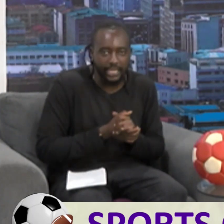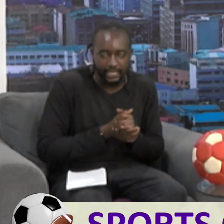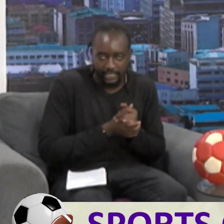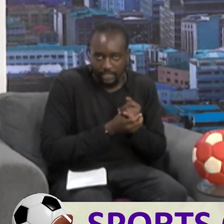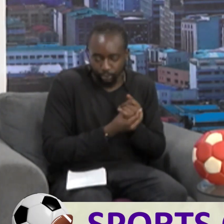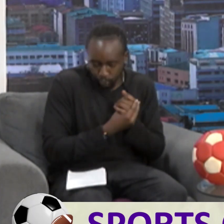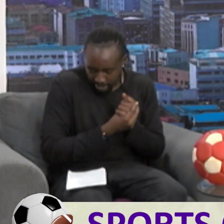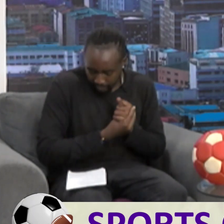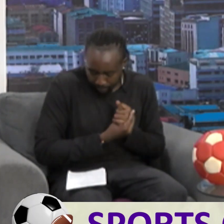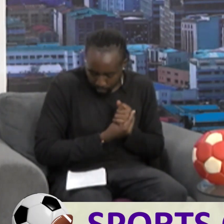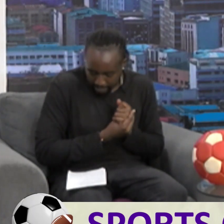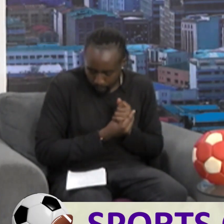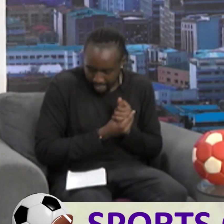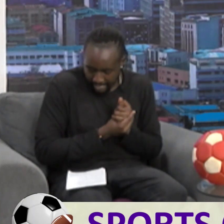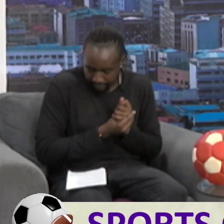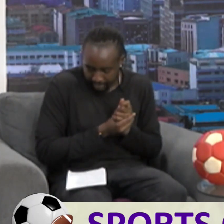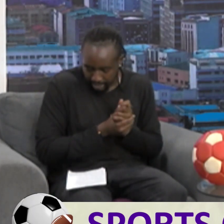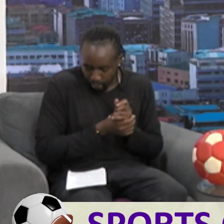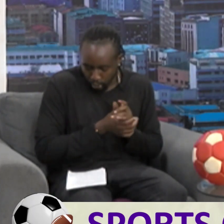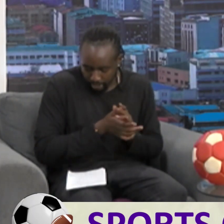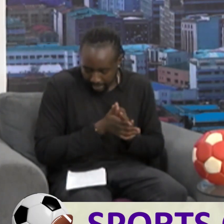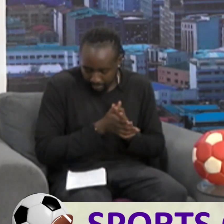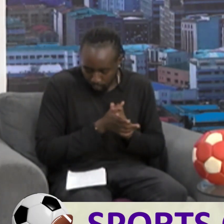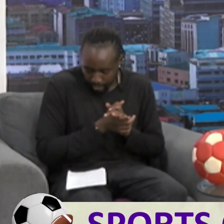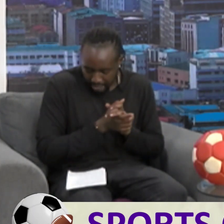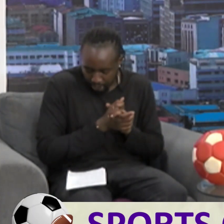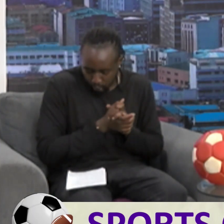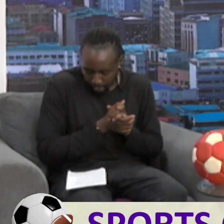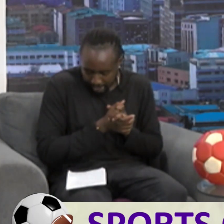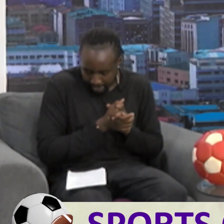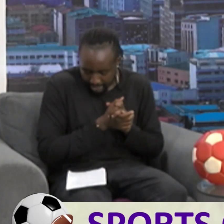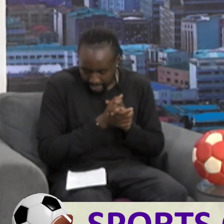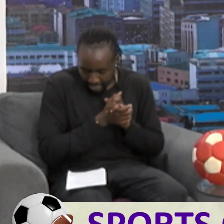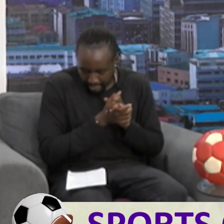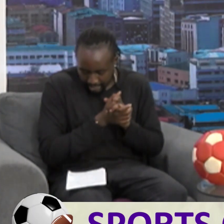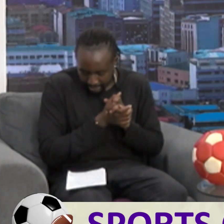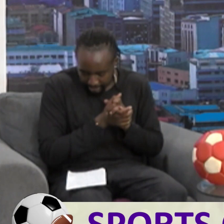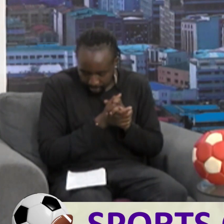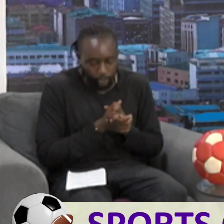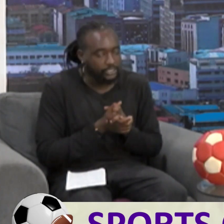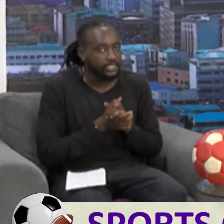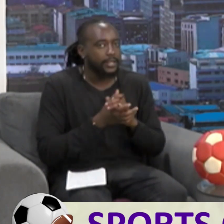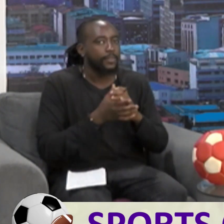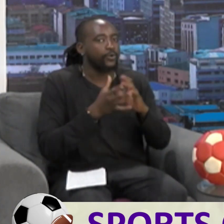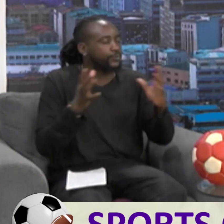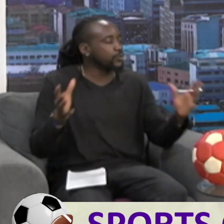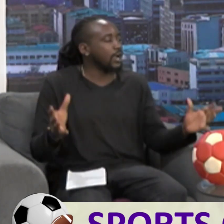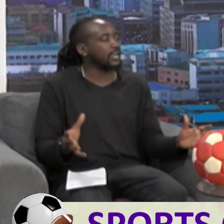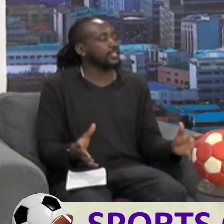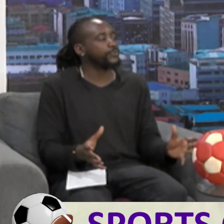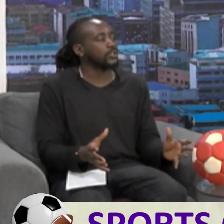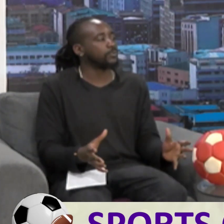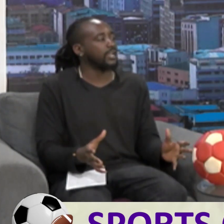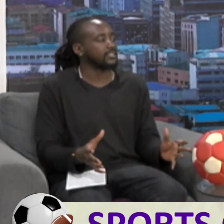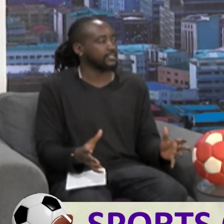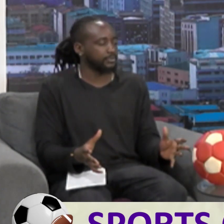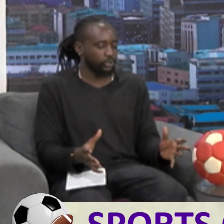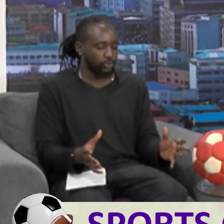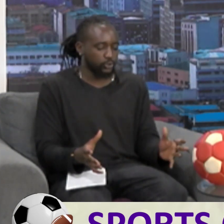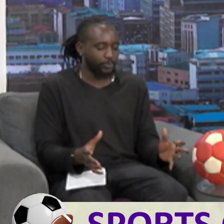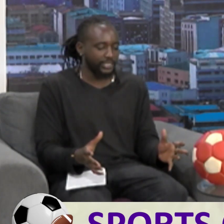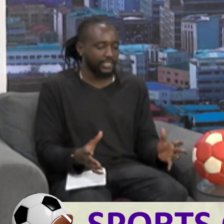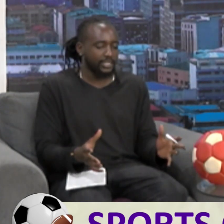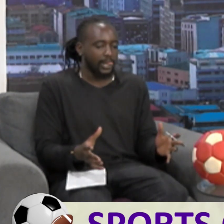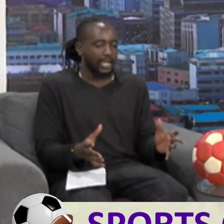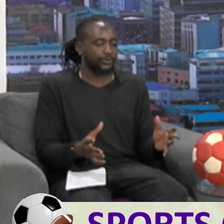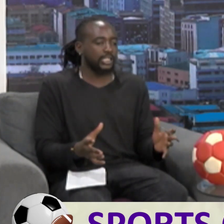Arsenal tying with 27 points, then we have Tottenham with 26 points. If you were to be asked, Mr. Oloo,